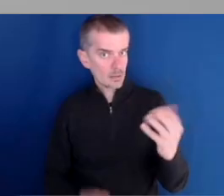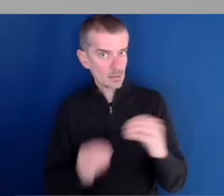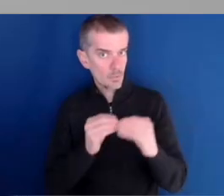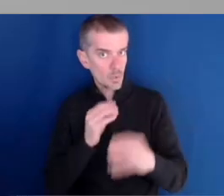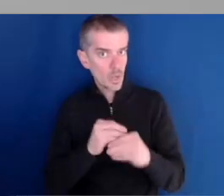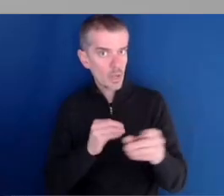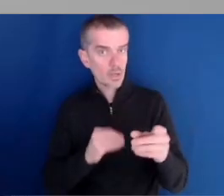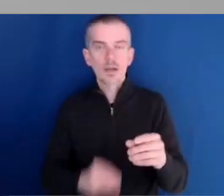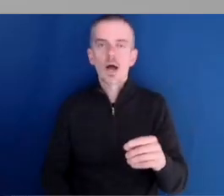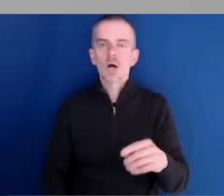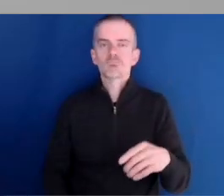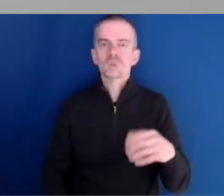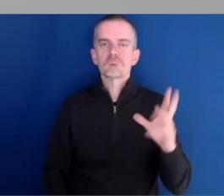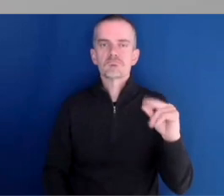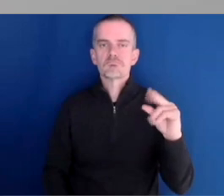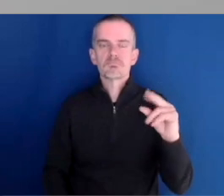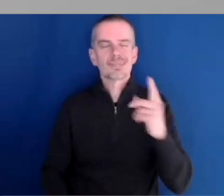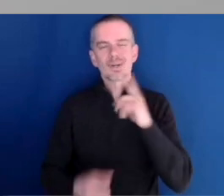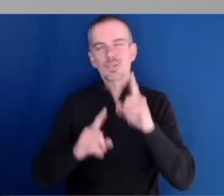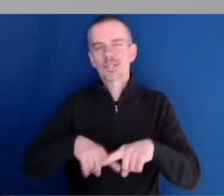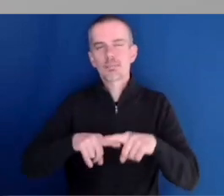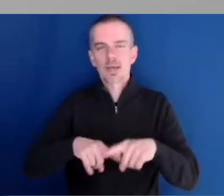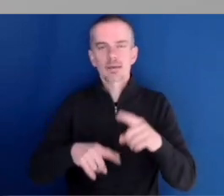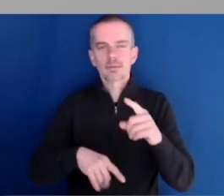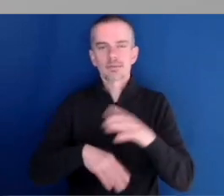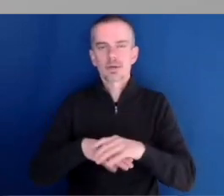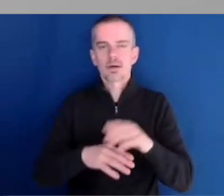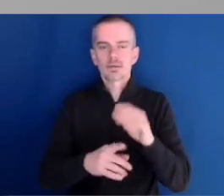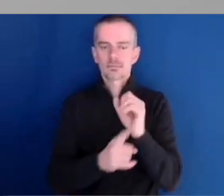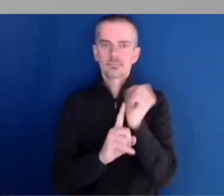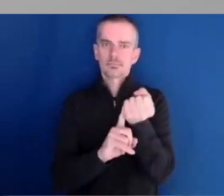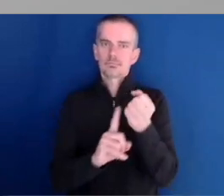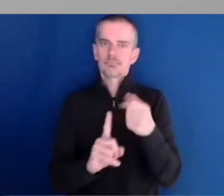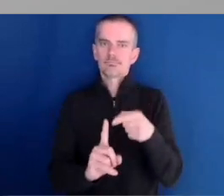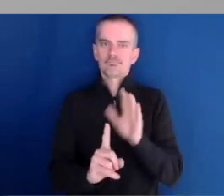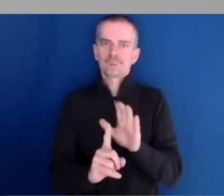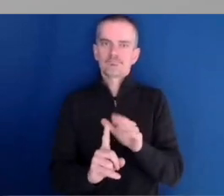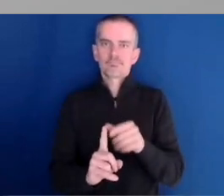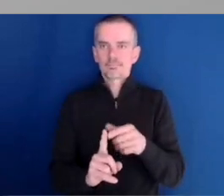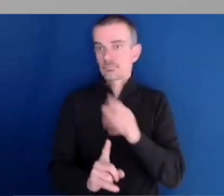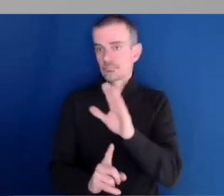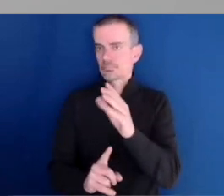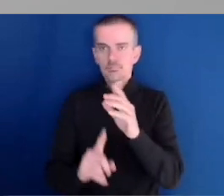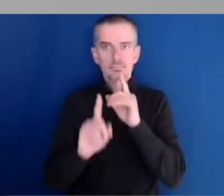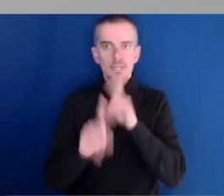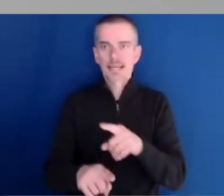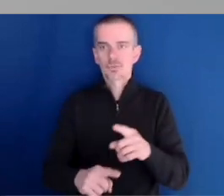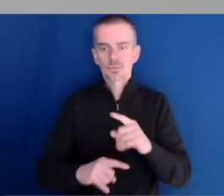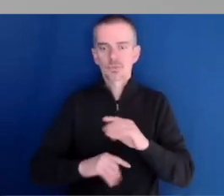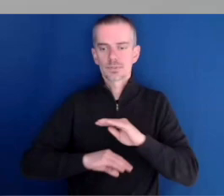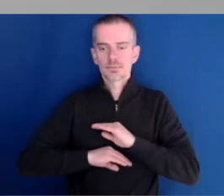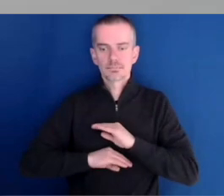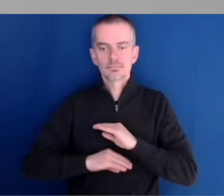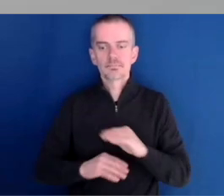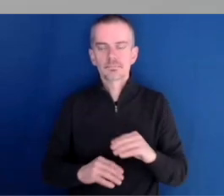No, I mean it really just depends on the circumstance. So I mean I think your answer was adequate.